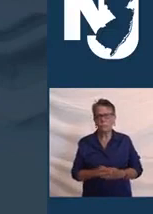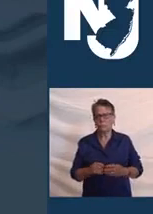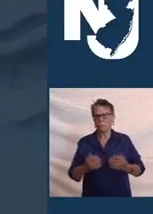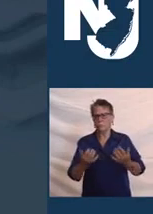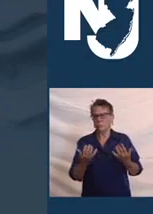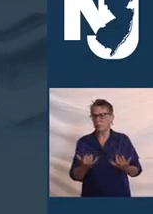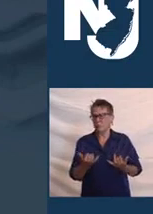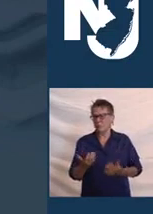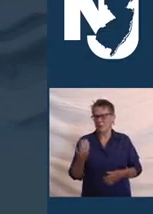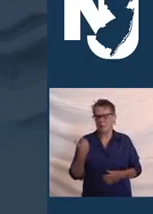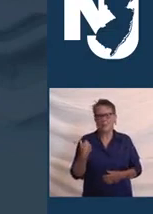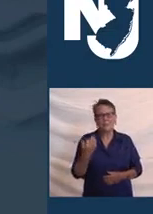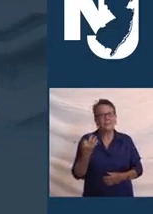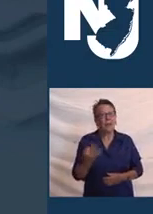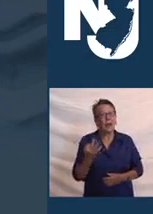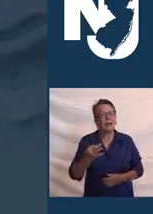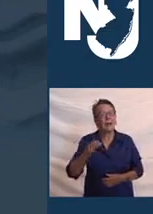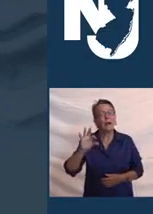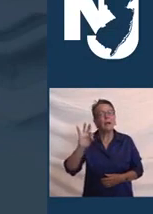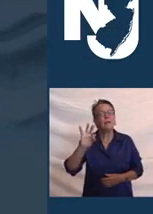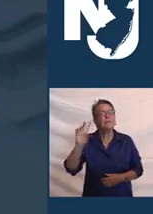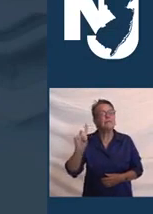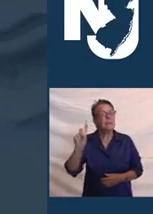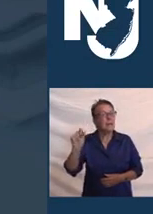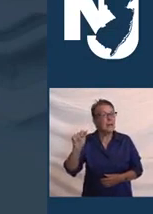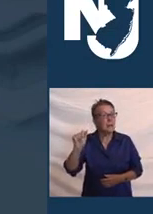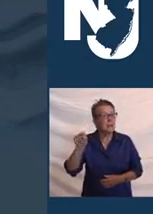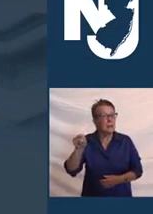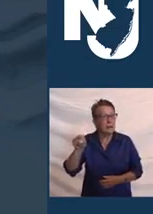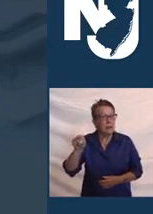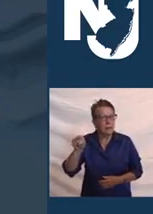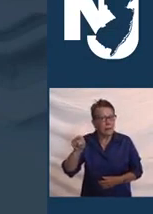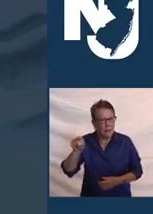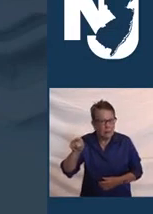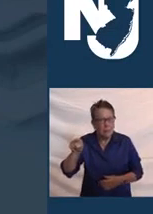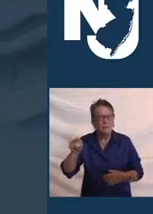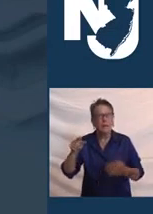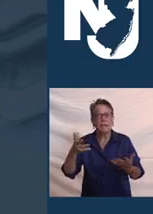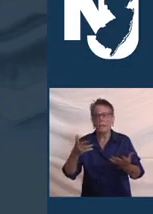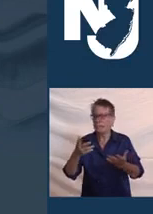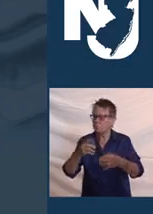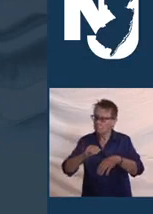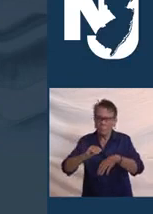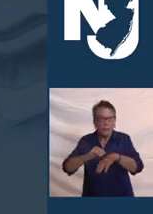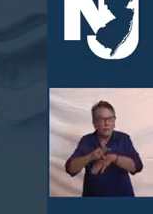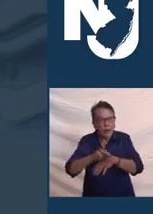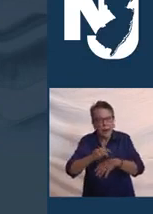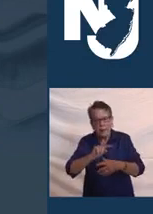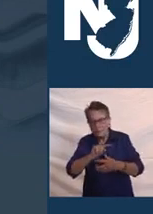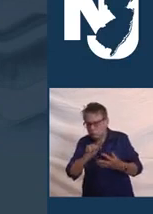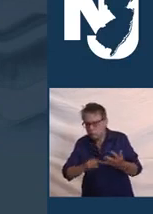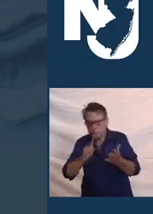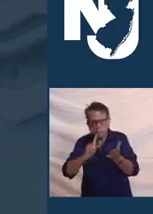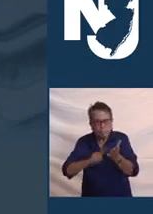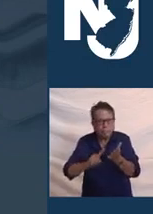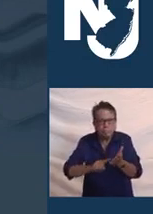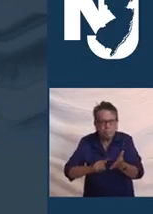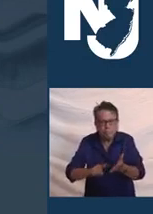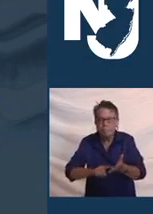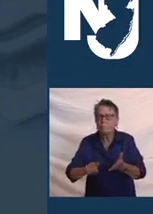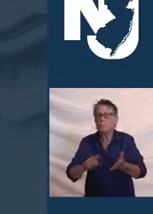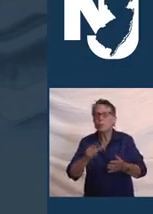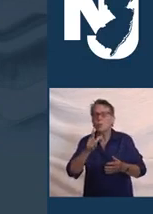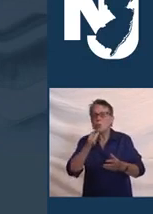Drug Administration's Vaccines and Related Biological Products Advisory Committee, that rolls off your tongue, recommended that the